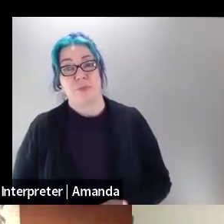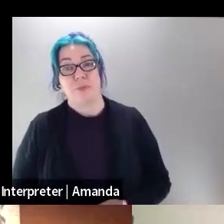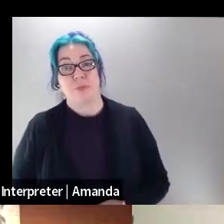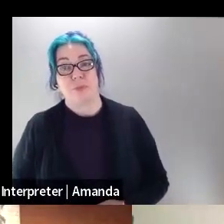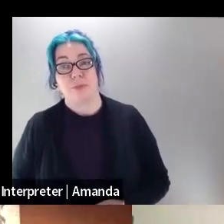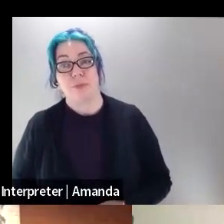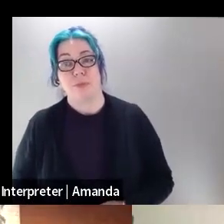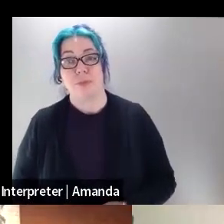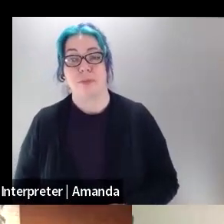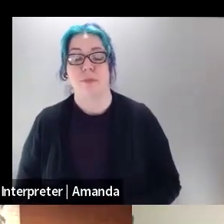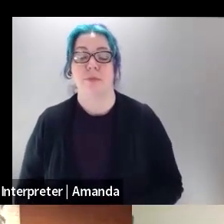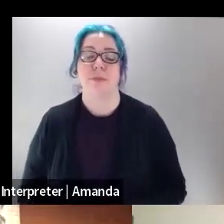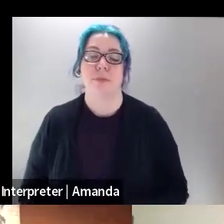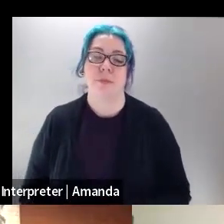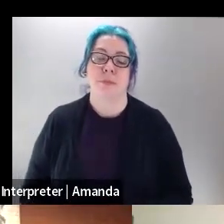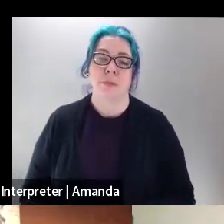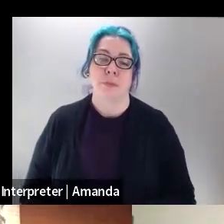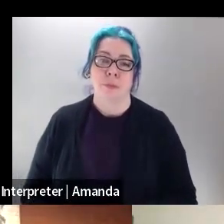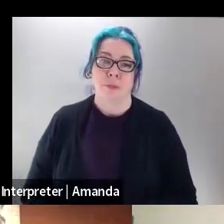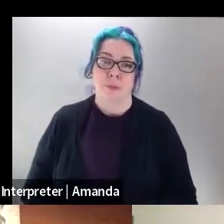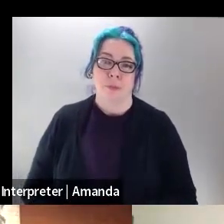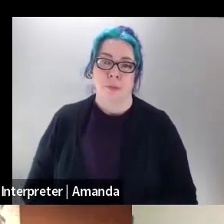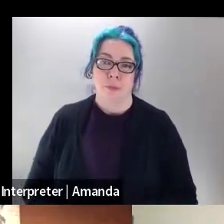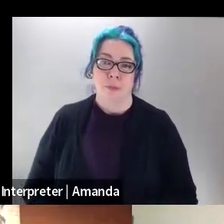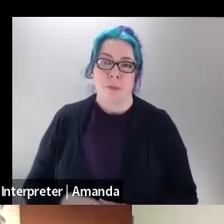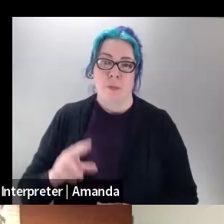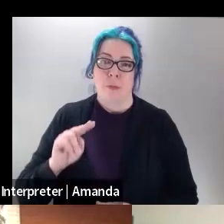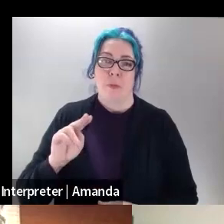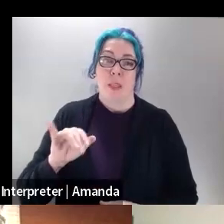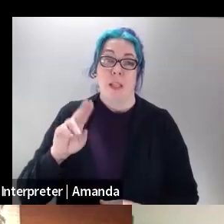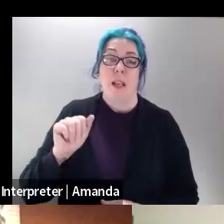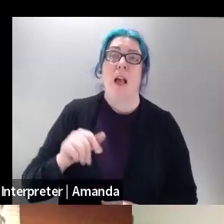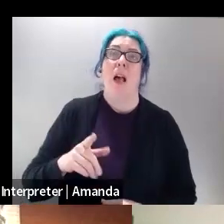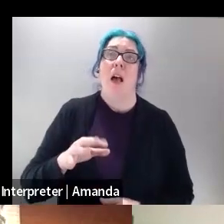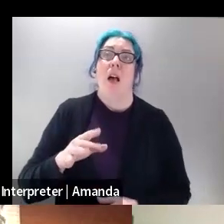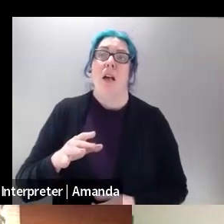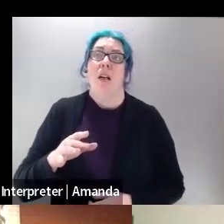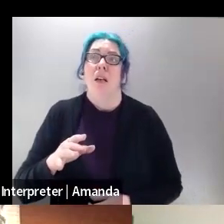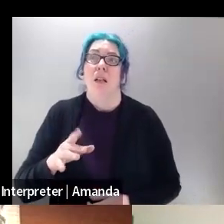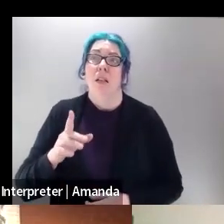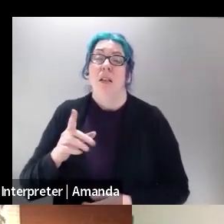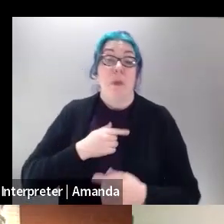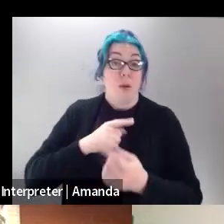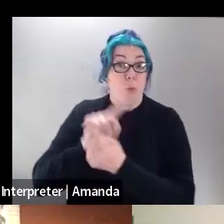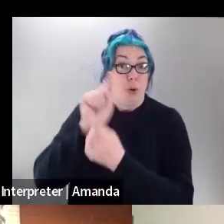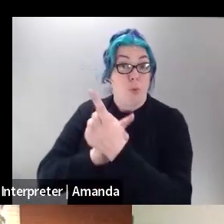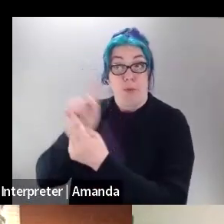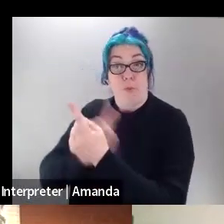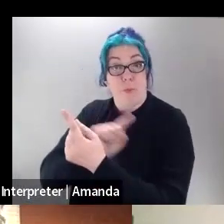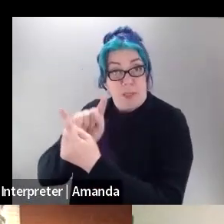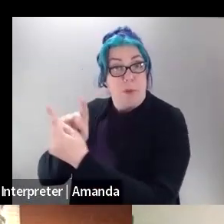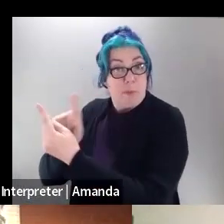It's funny because I think my one-on-ones, and I've not had any pushback, just to quickly answer that. So far, so good, knock on wood.